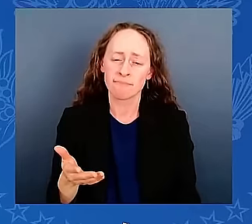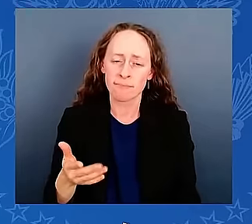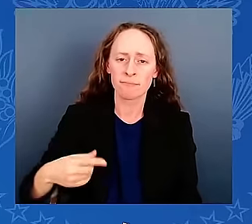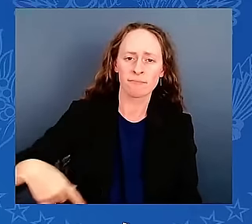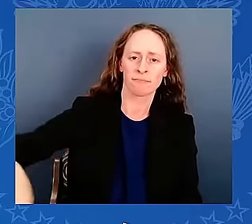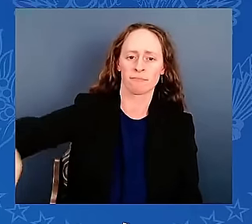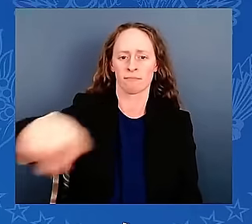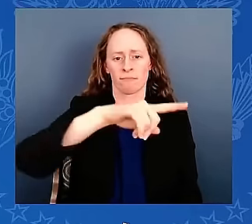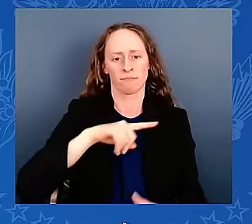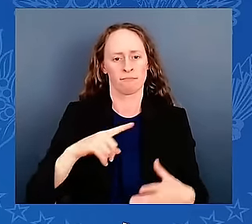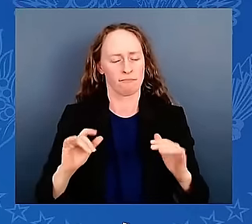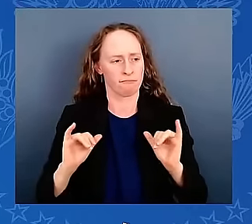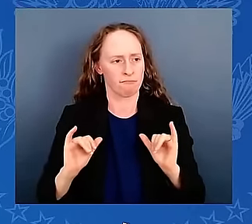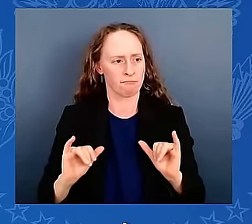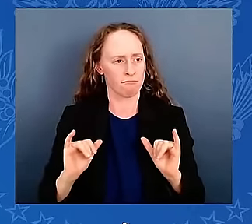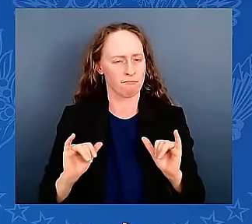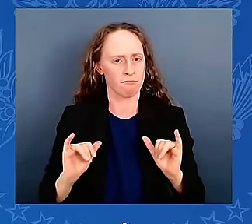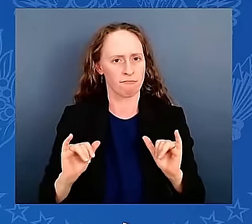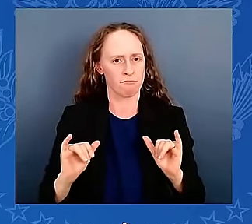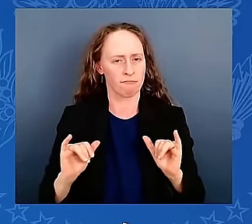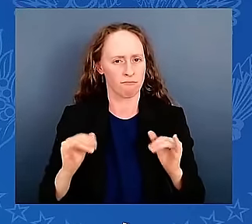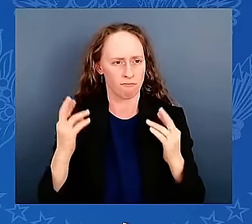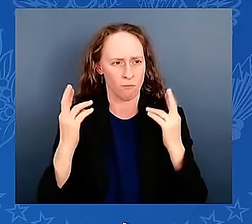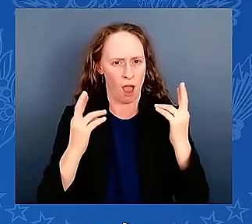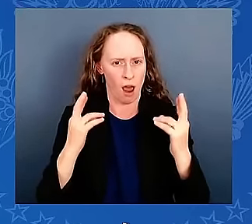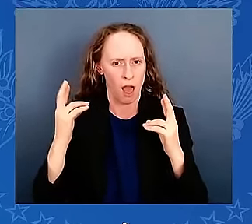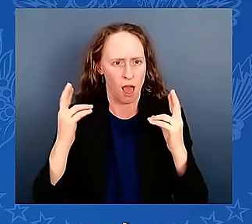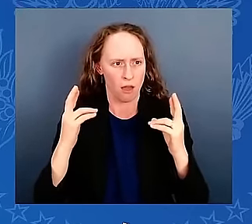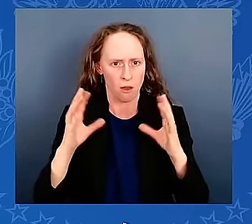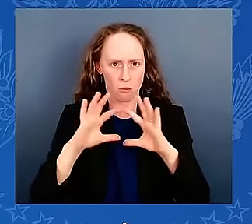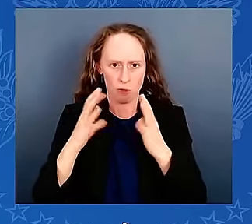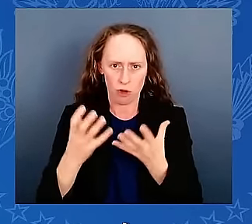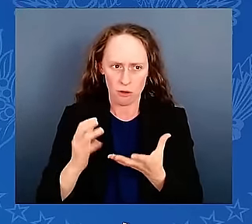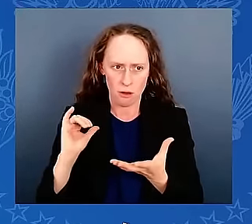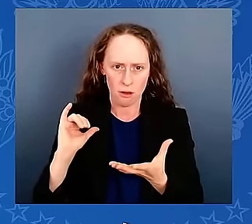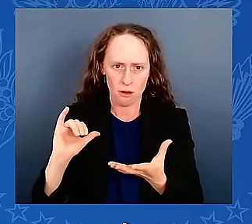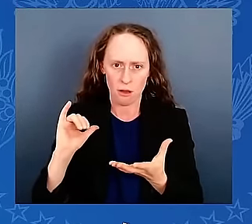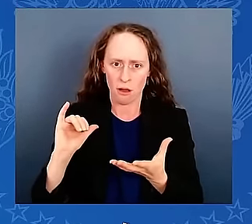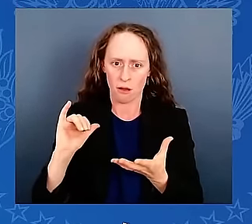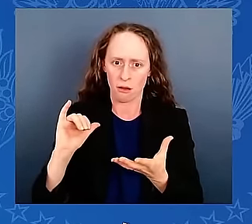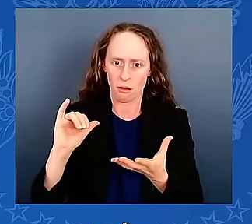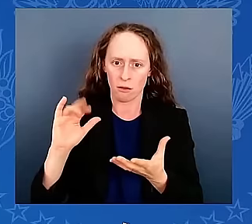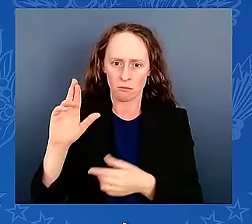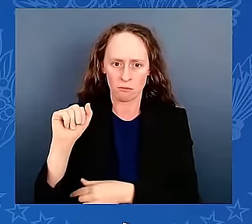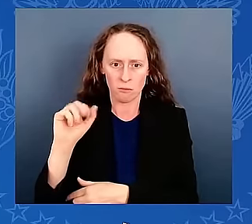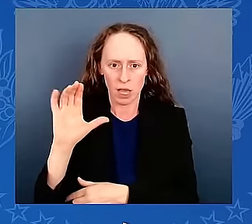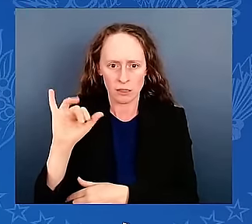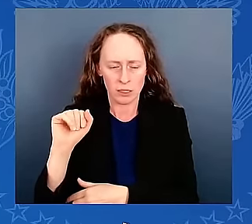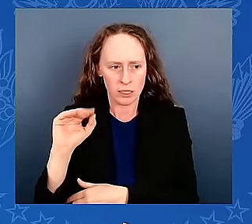many of them woke up one day and realized racism actually existed,